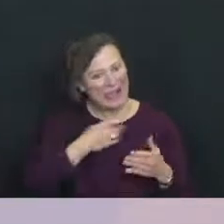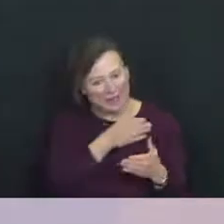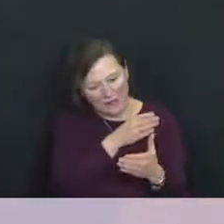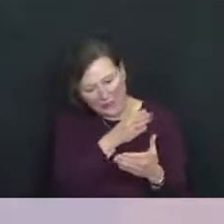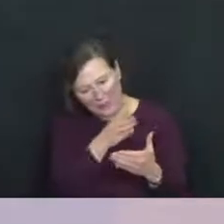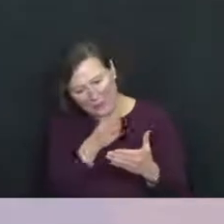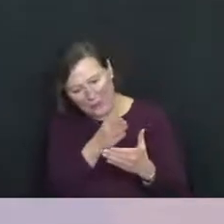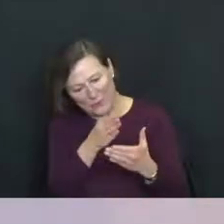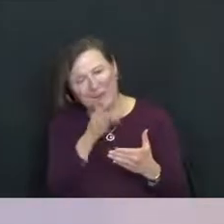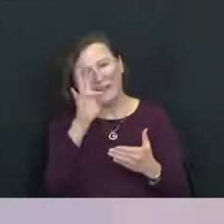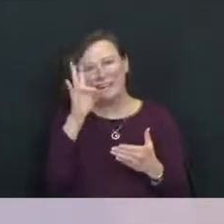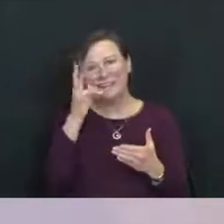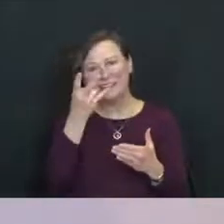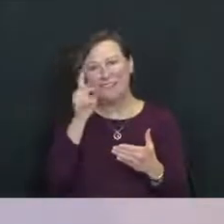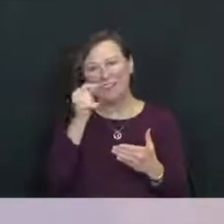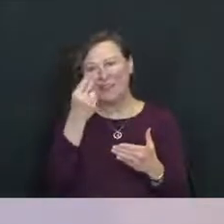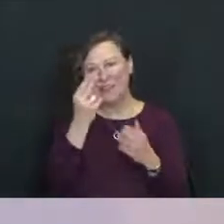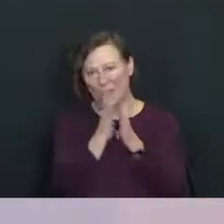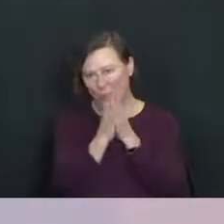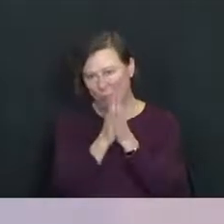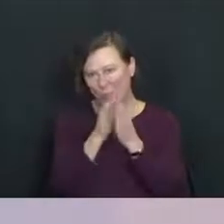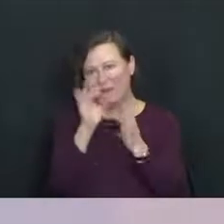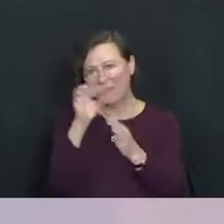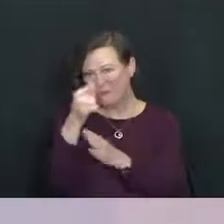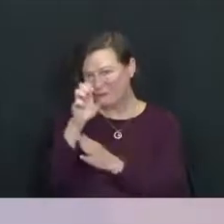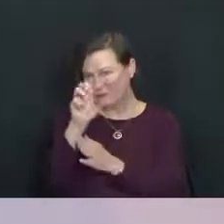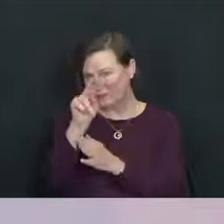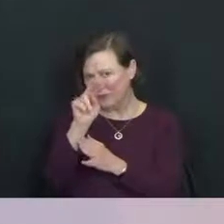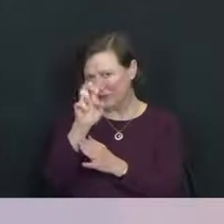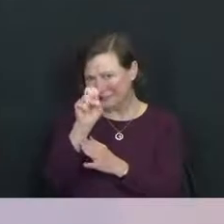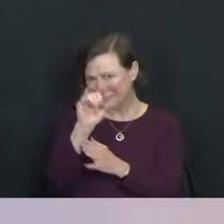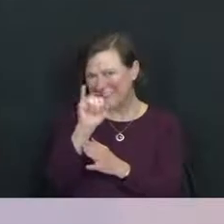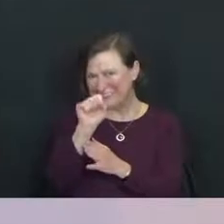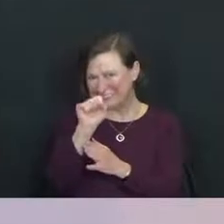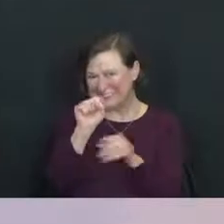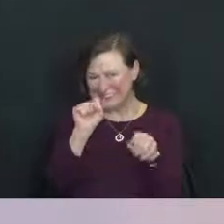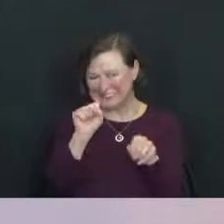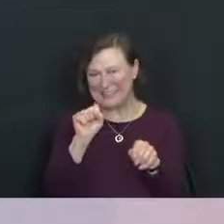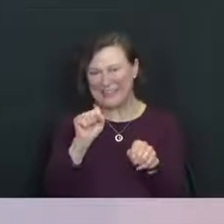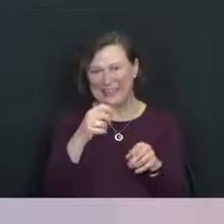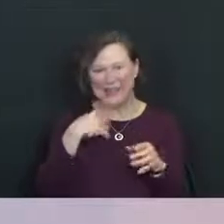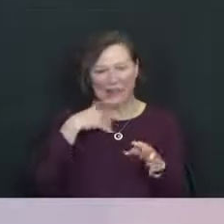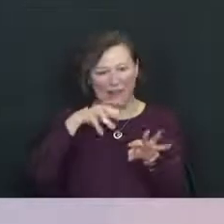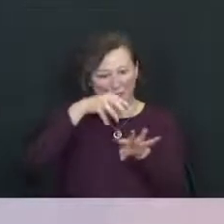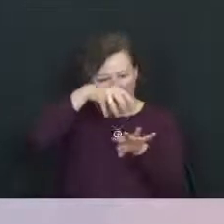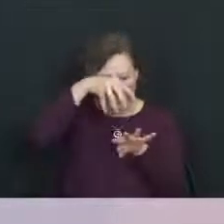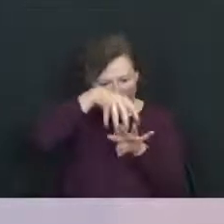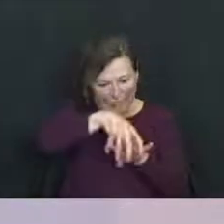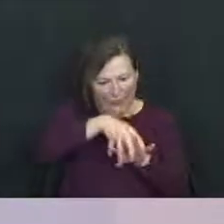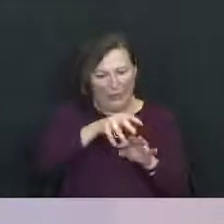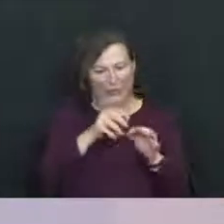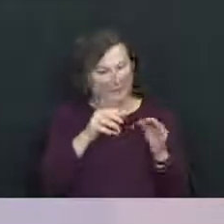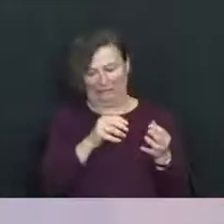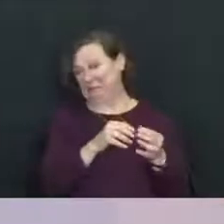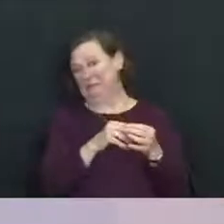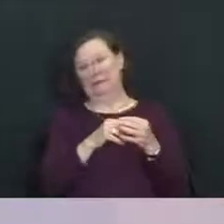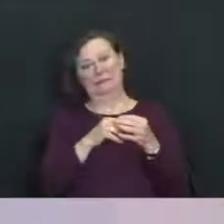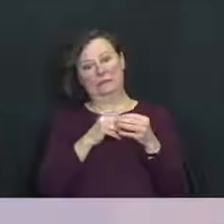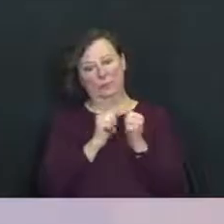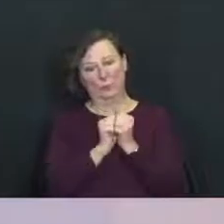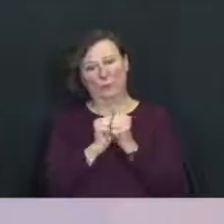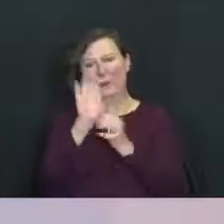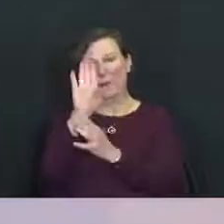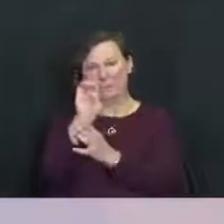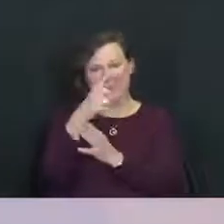the 7th book of Genesis. I think I got bogged down in a thicket of begats, as in which